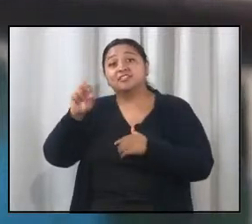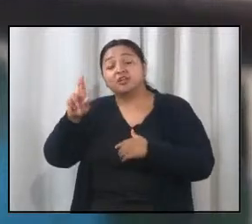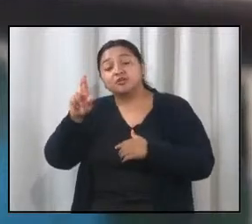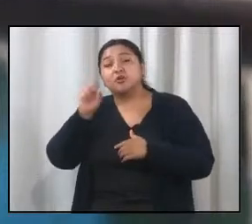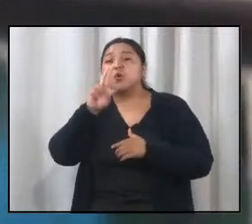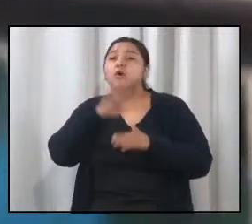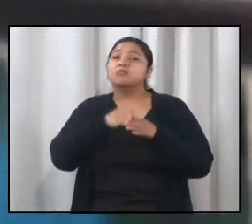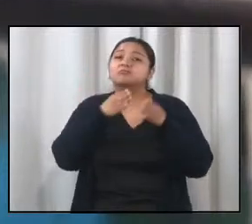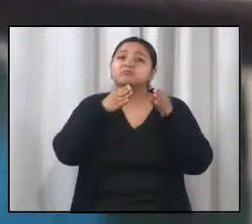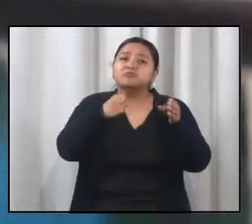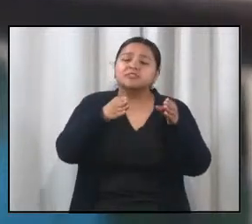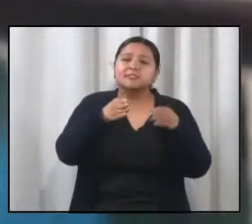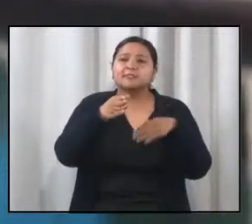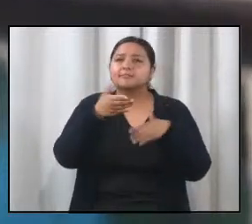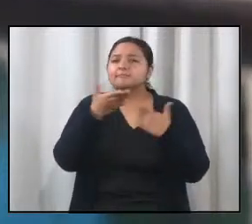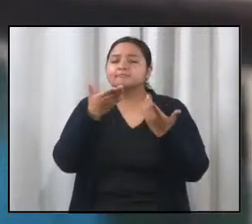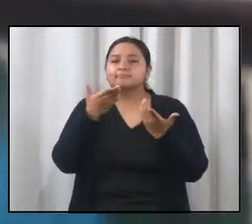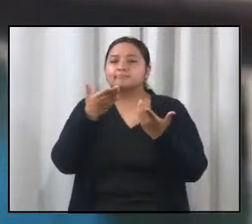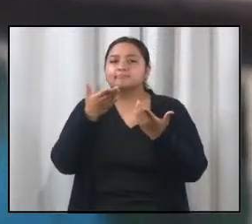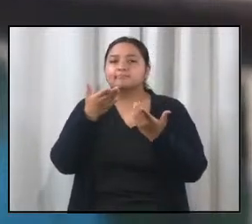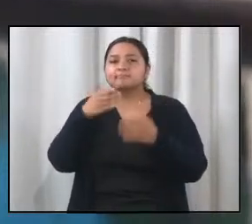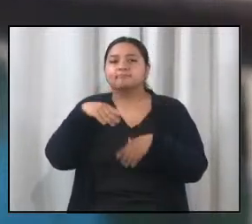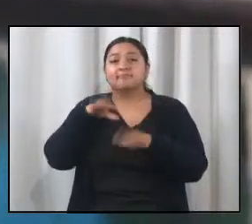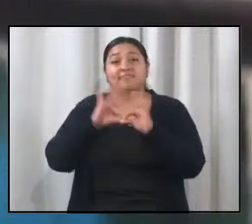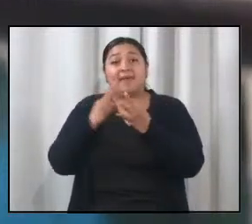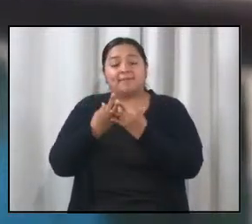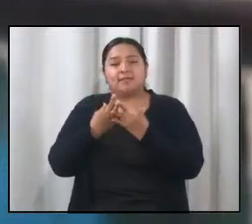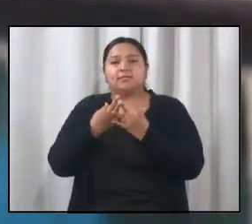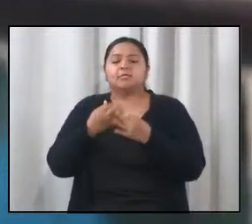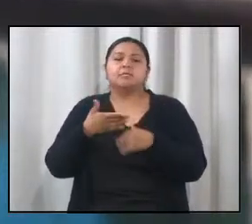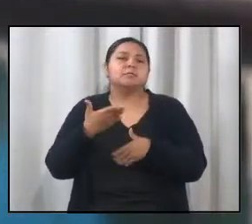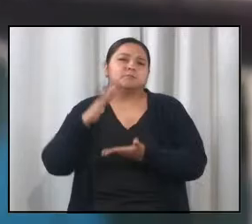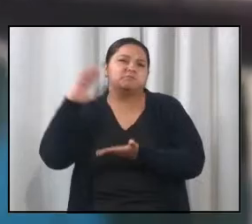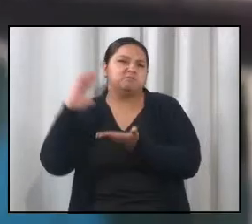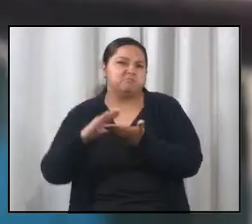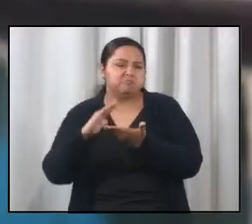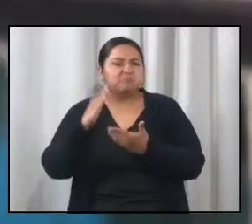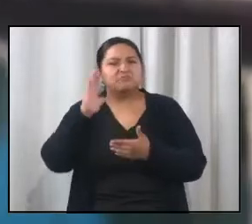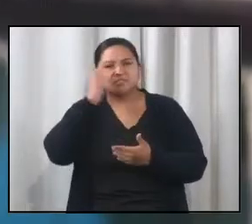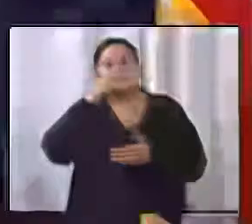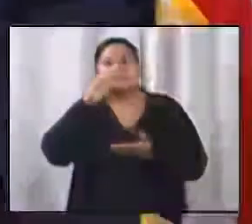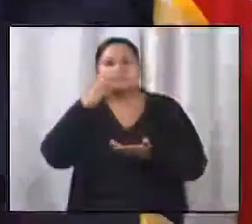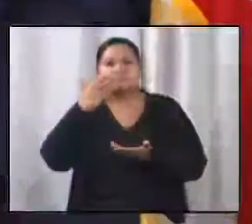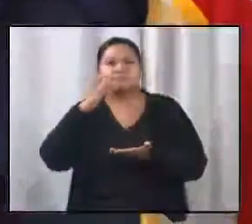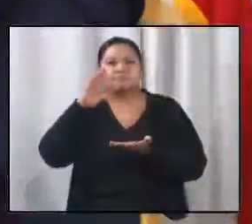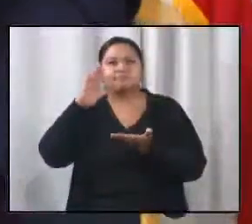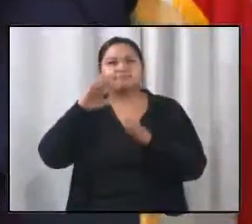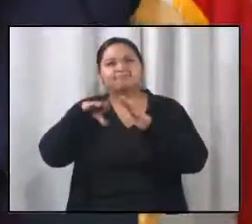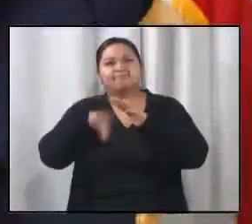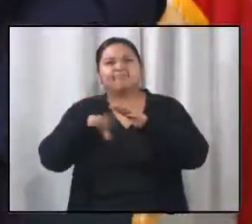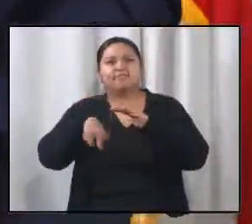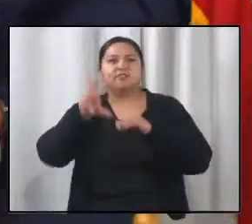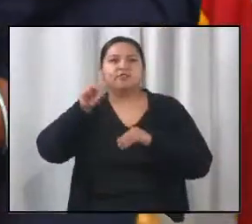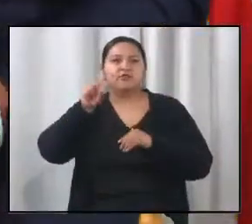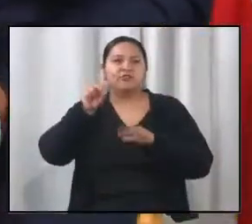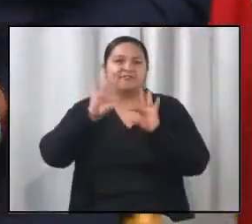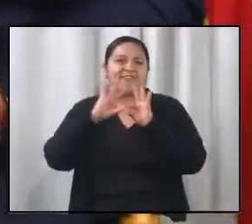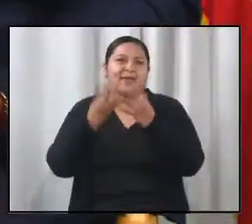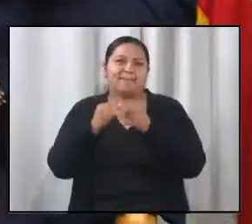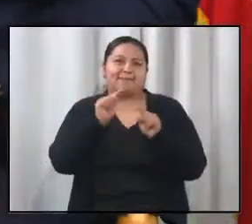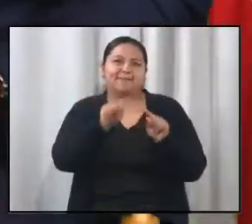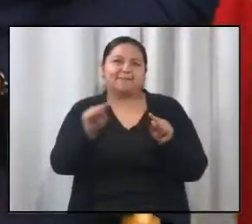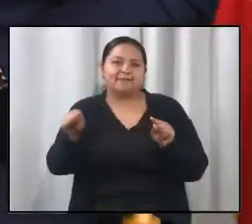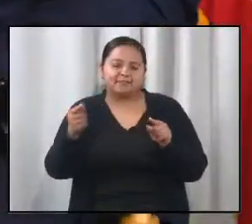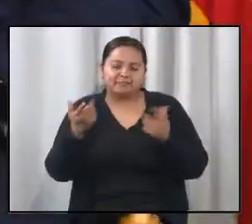situations remains low here in Long Beach, with less than 30 families experiencing homelessness at a given point. So these are some of